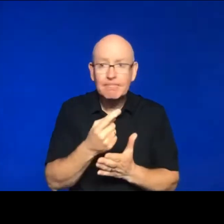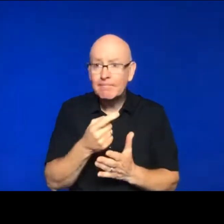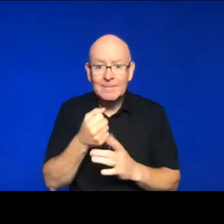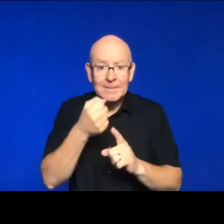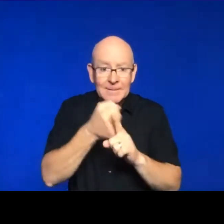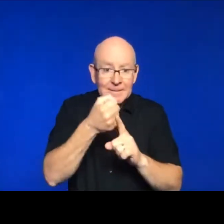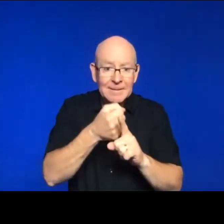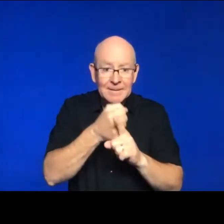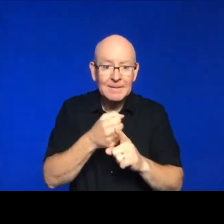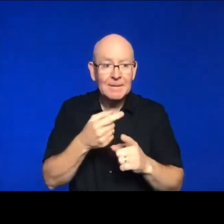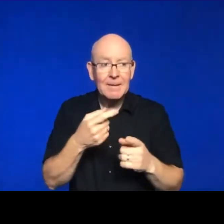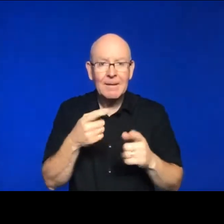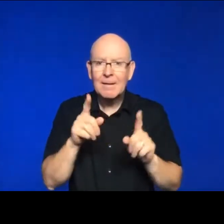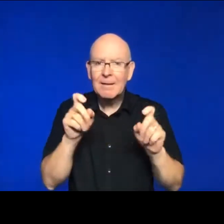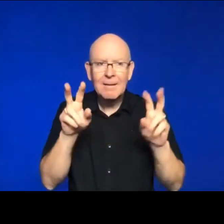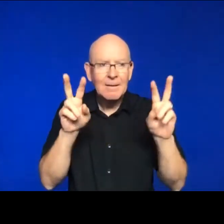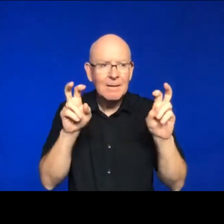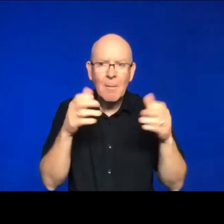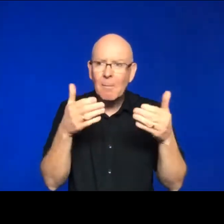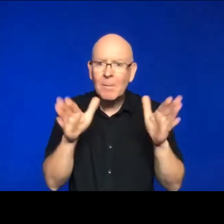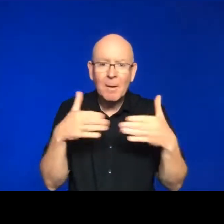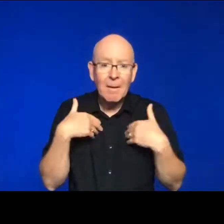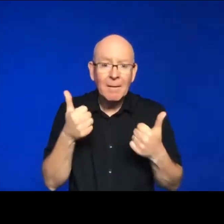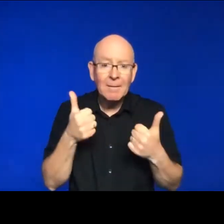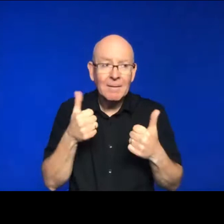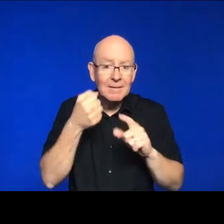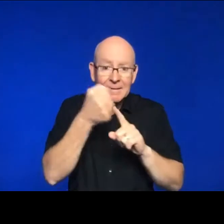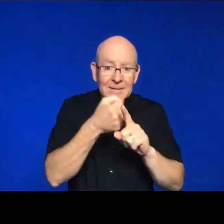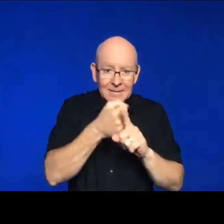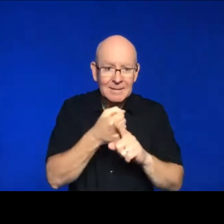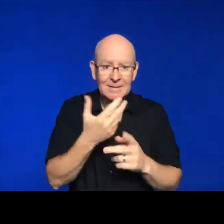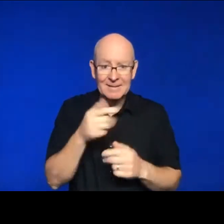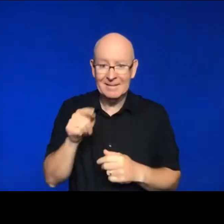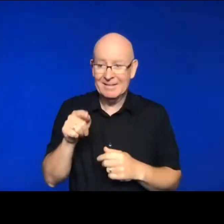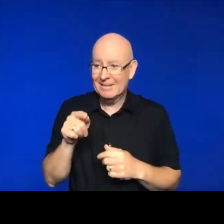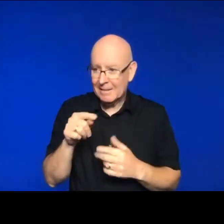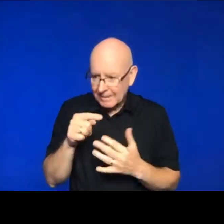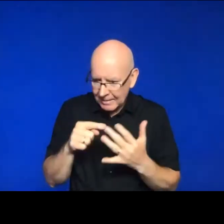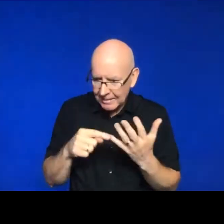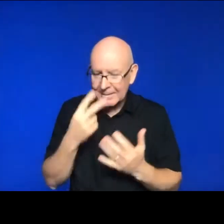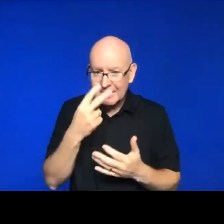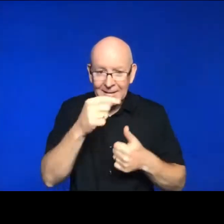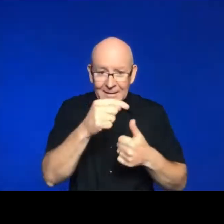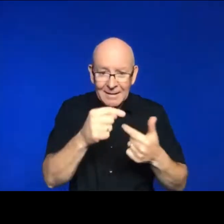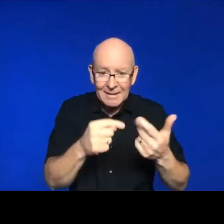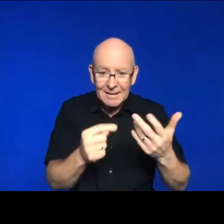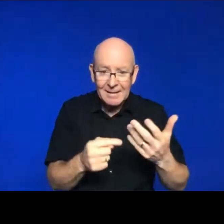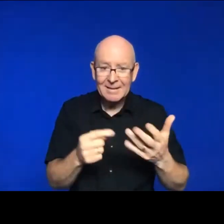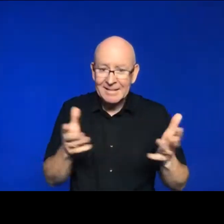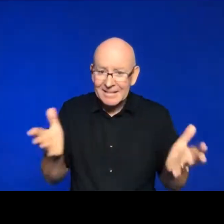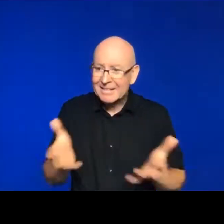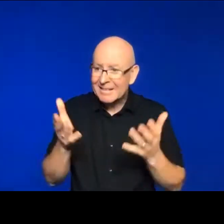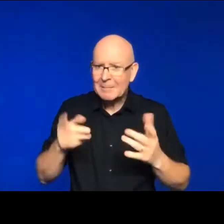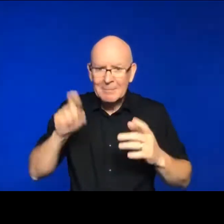healthy behaviors are promoted in terms of physical activities, all of those are made